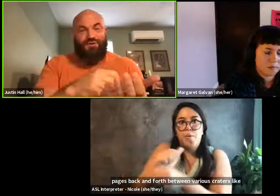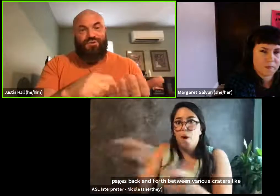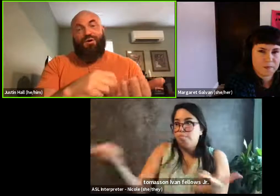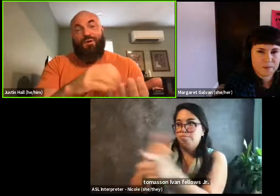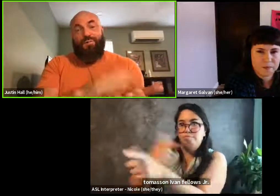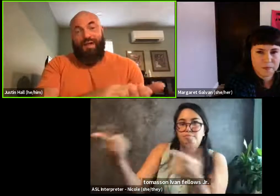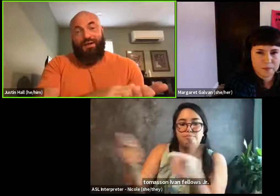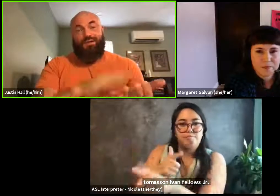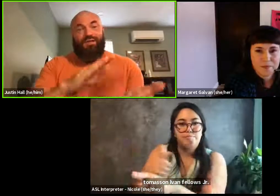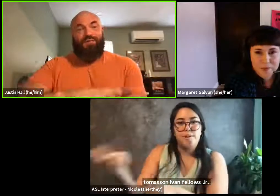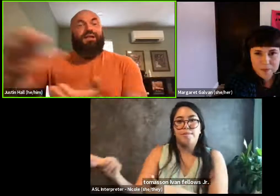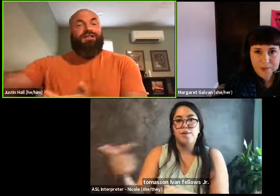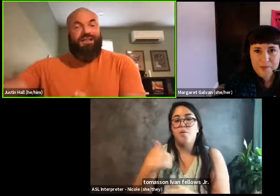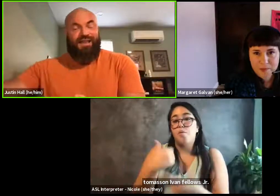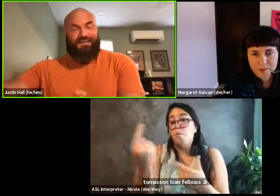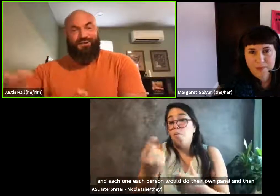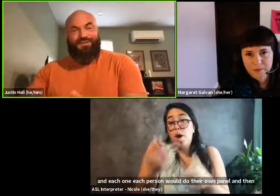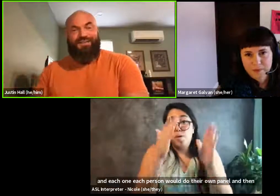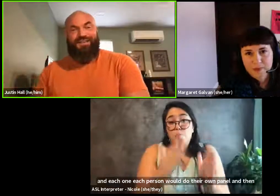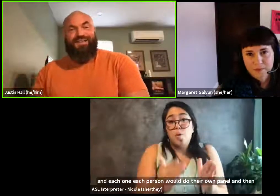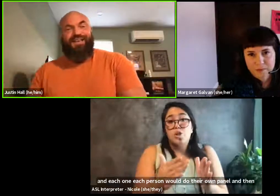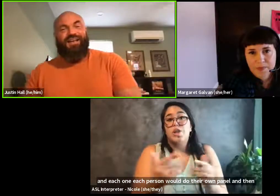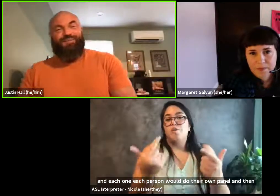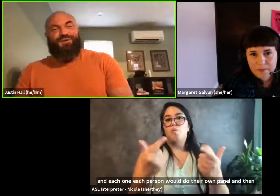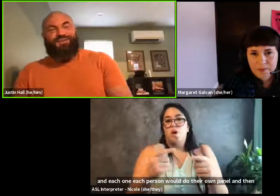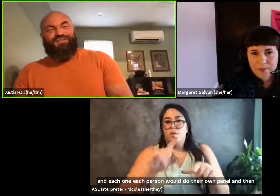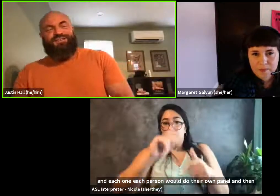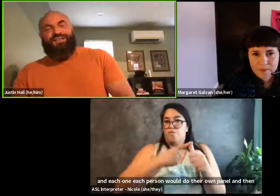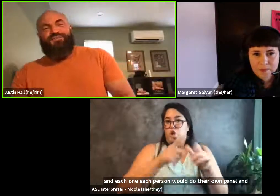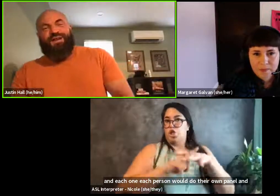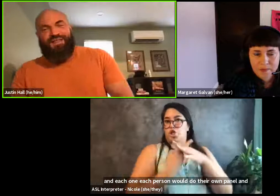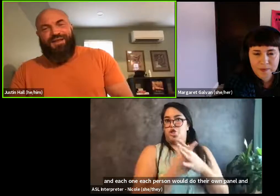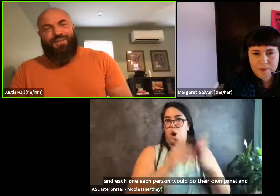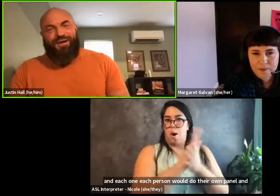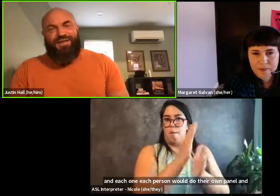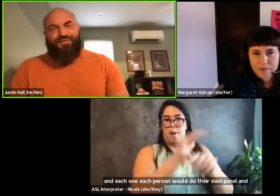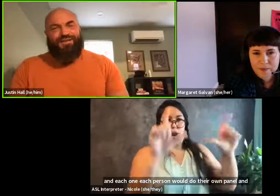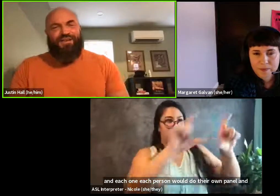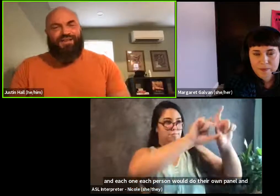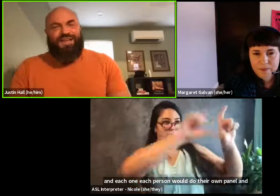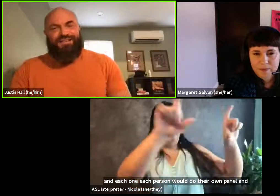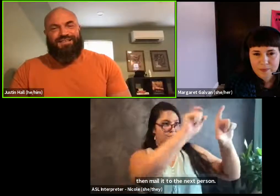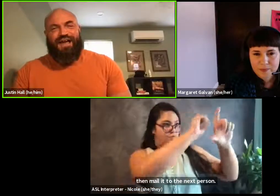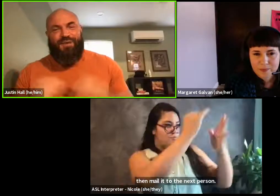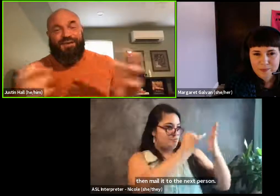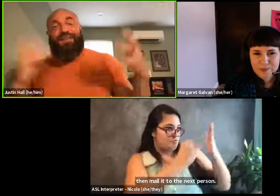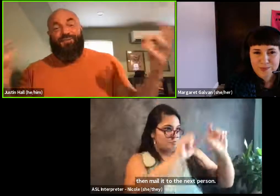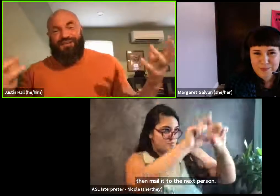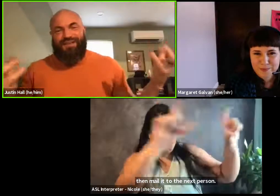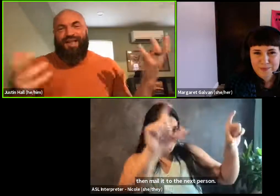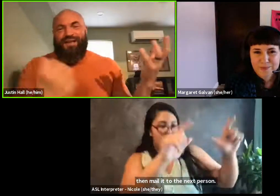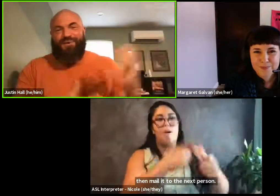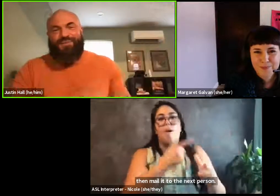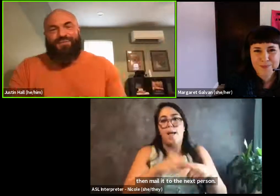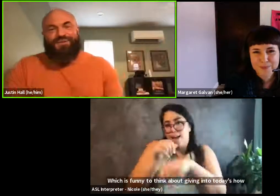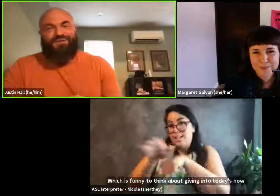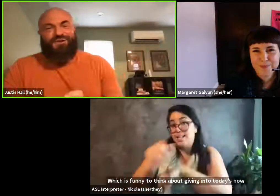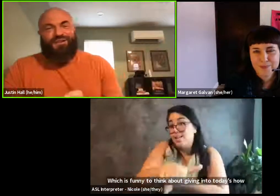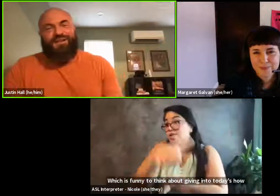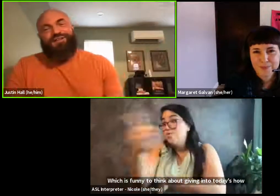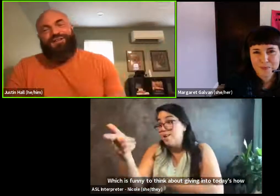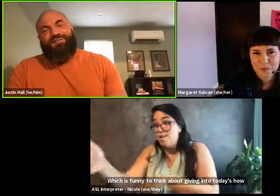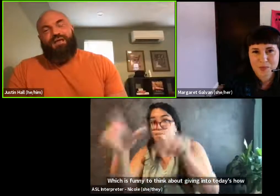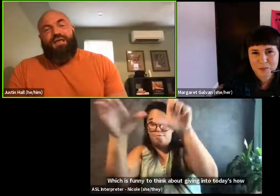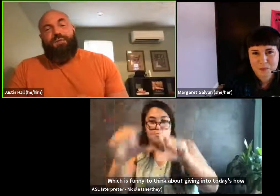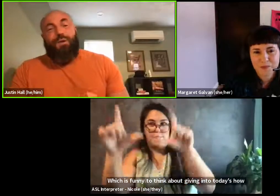each person would do their own panel and then mail it to the next person. Um, which is funny to think about given, you know, today's how easy that would be today with, with